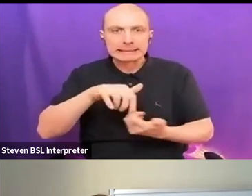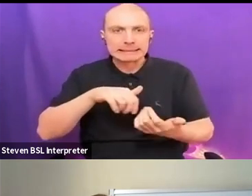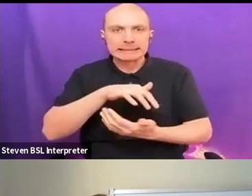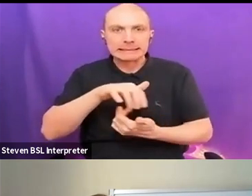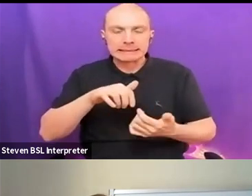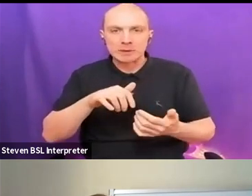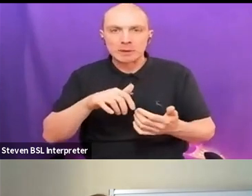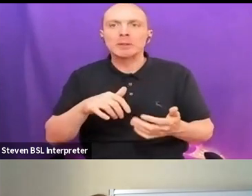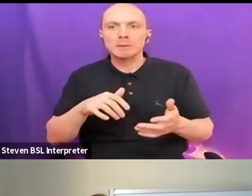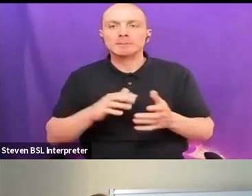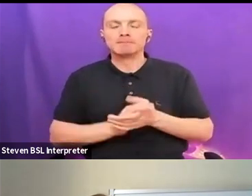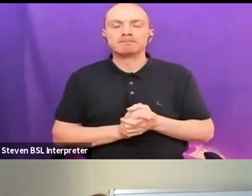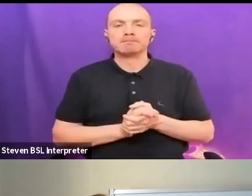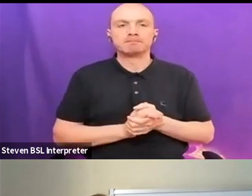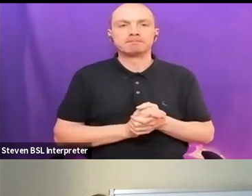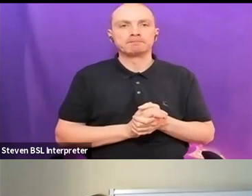visitors and tourists and so on.